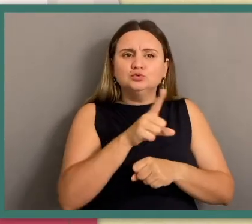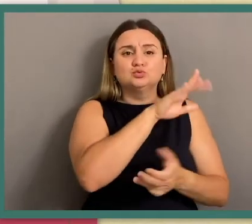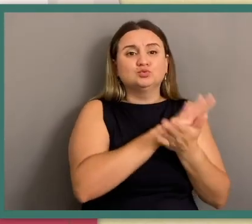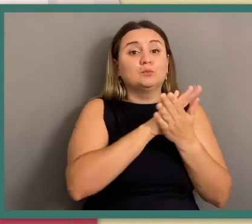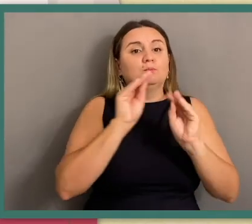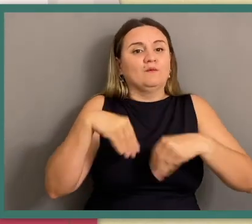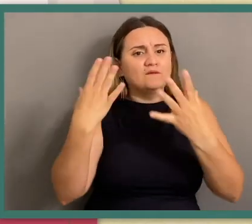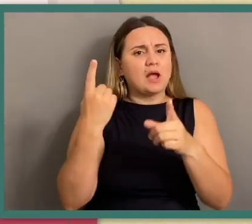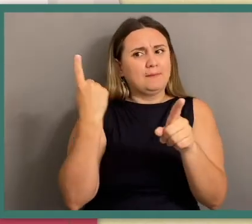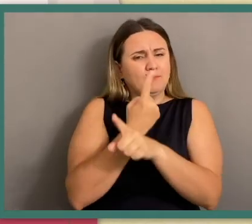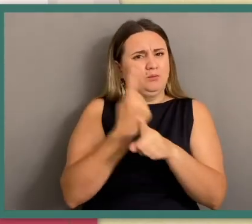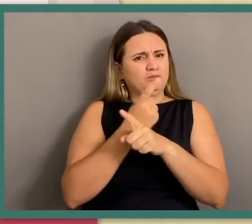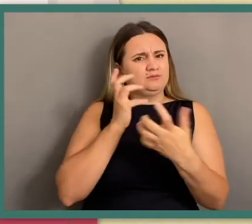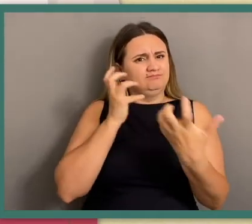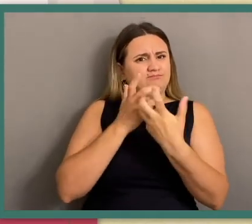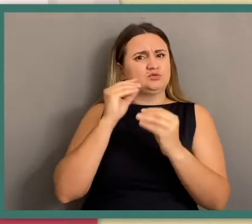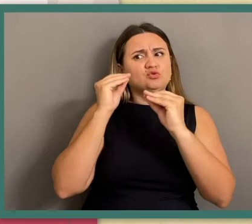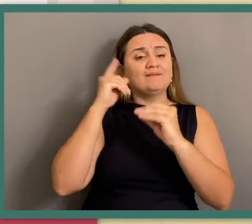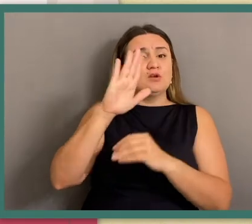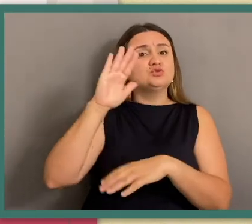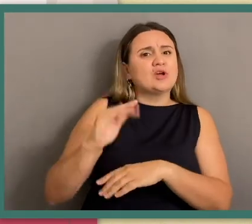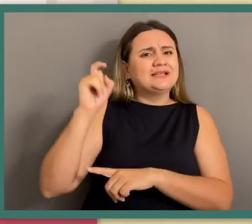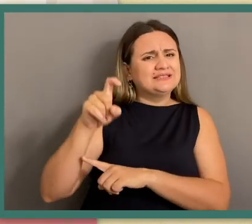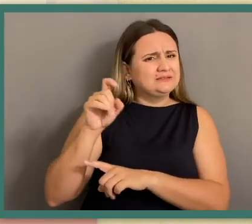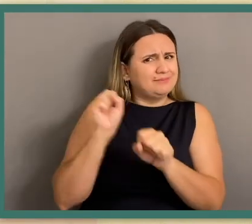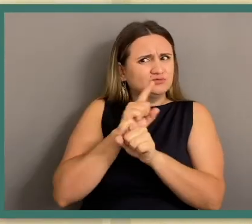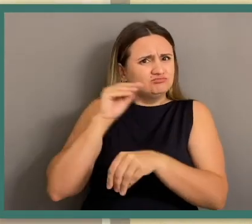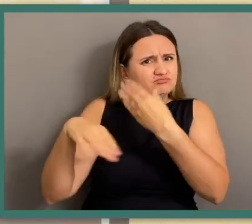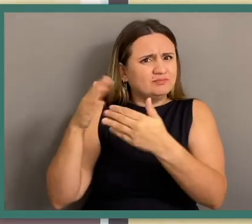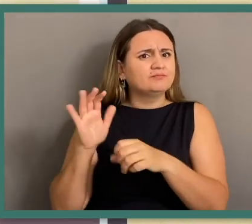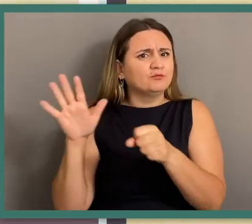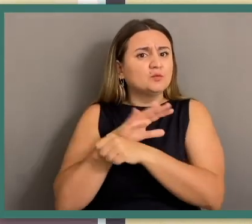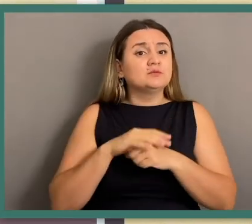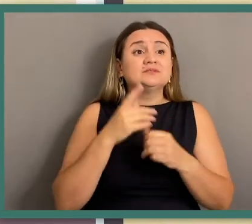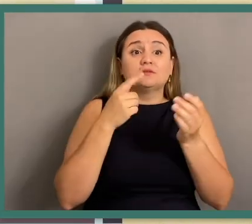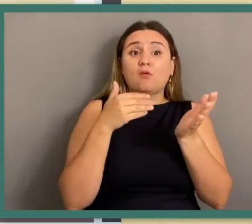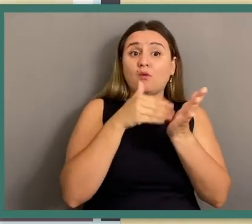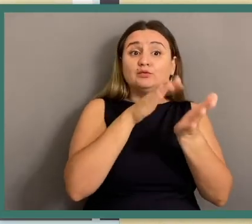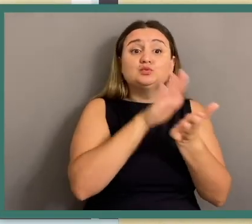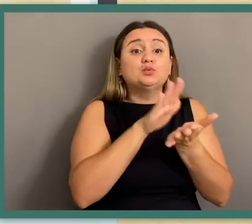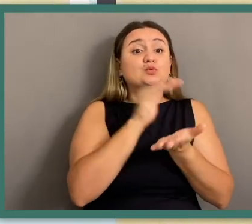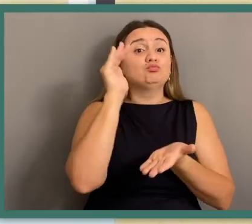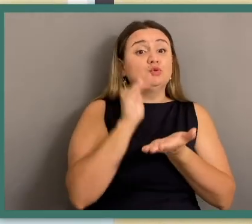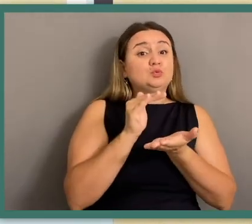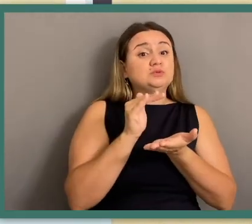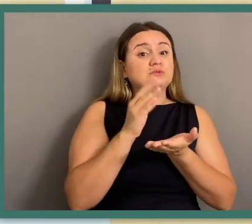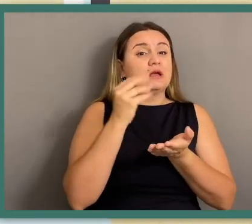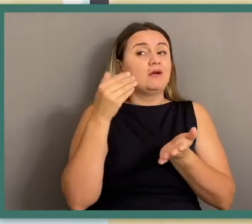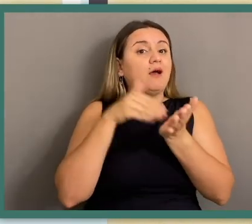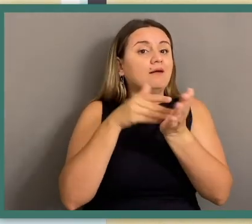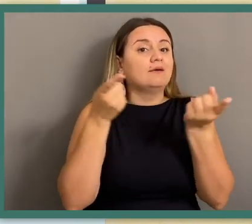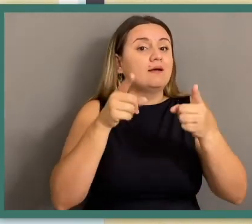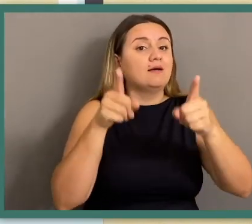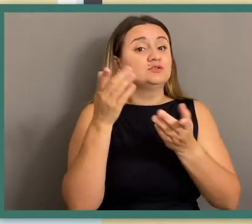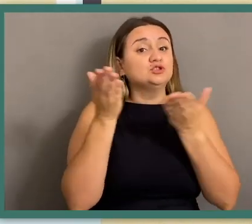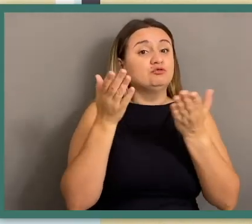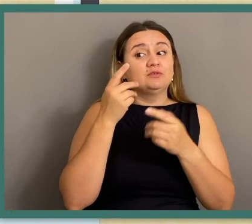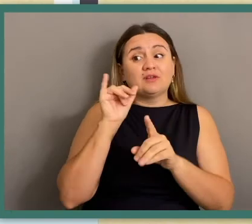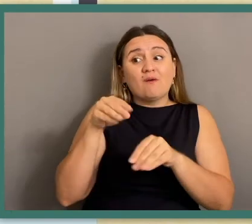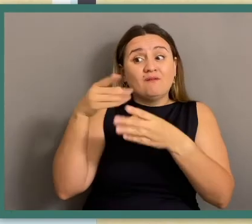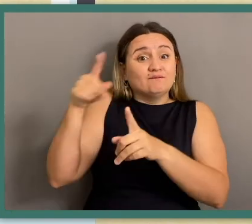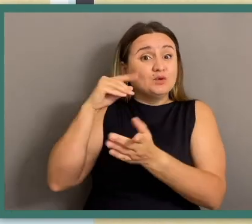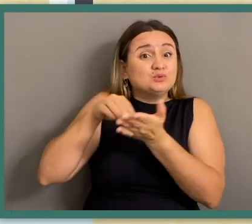amount of instruction your child needs. Often, schools will reduce the amount and frequency of services they offer to students in